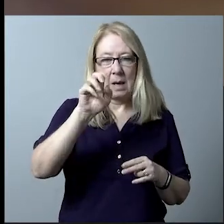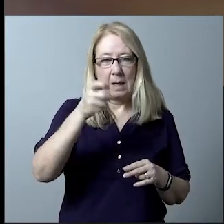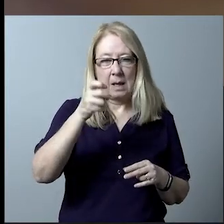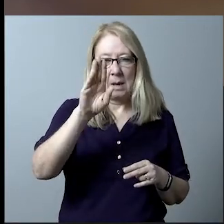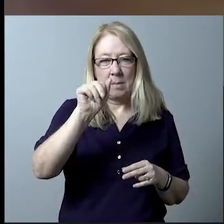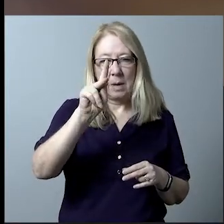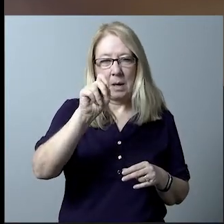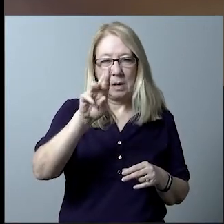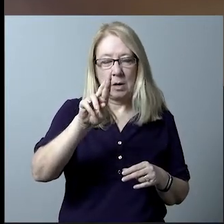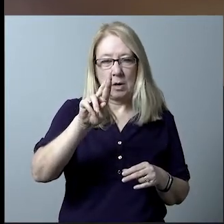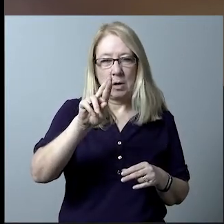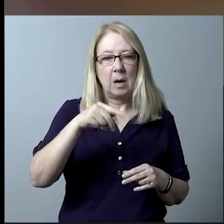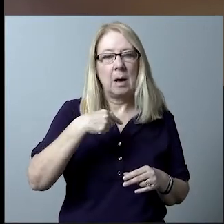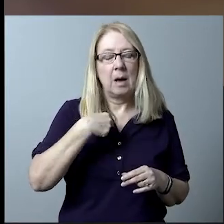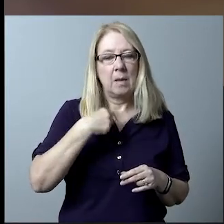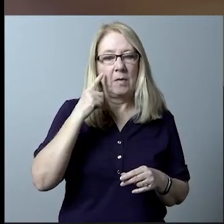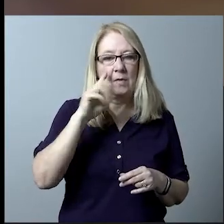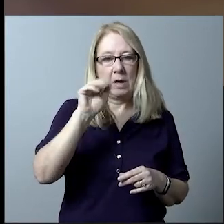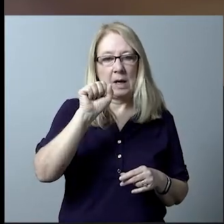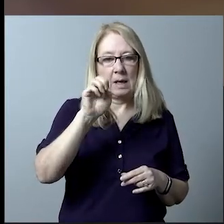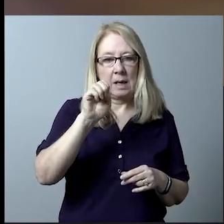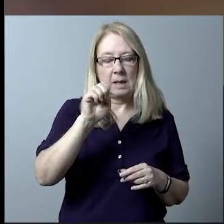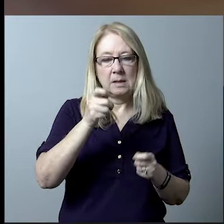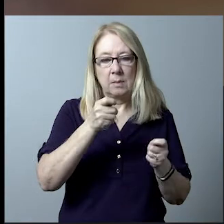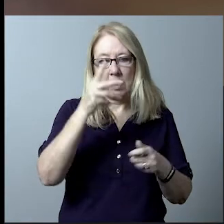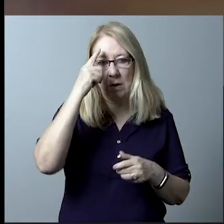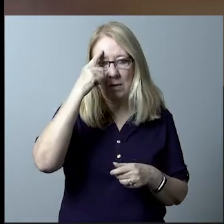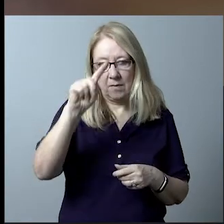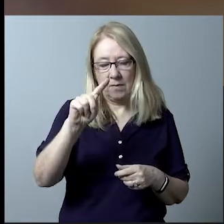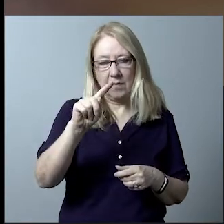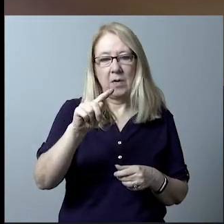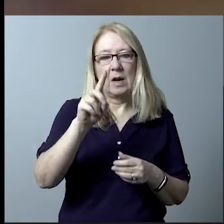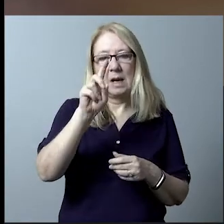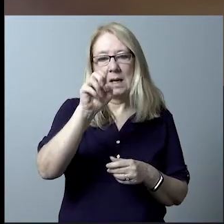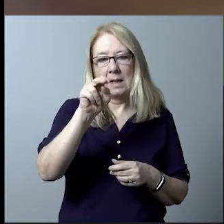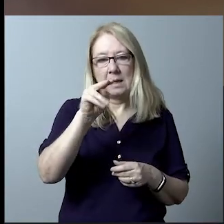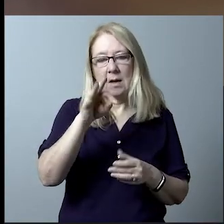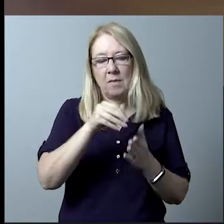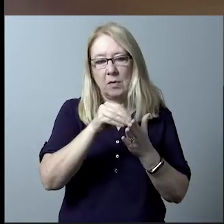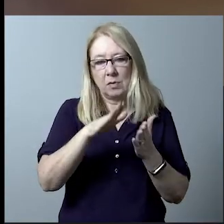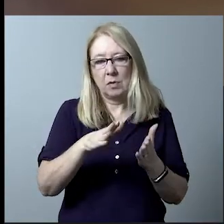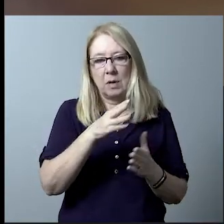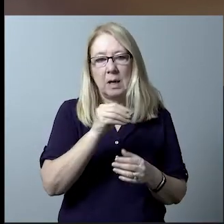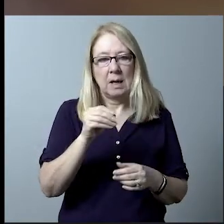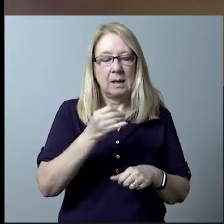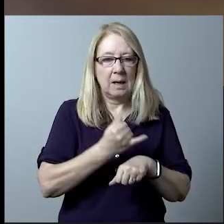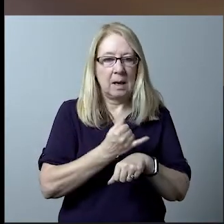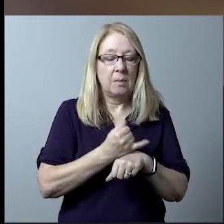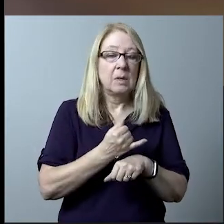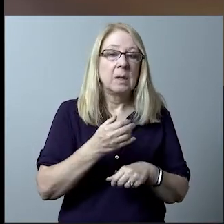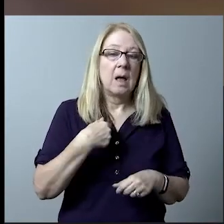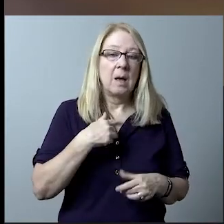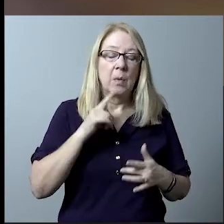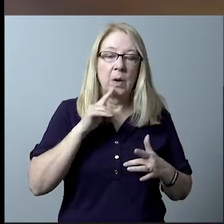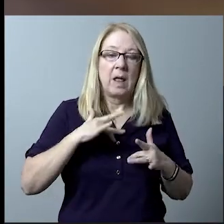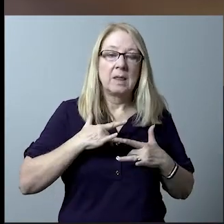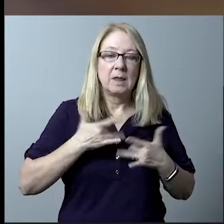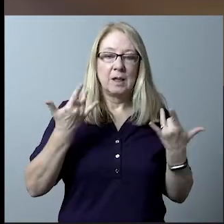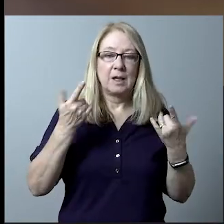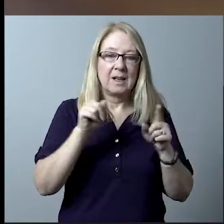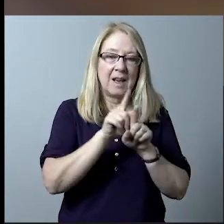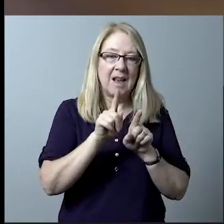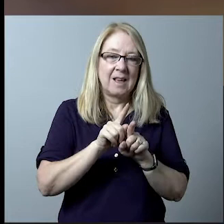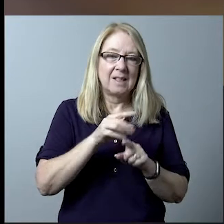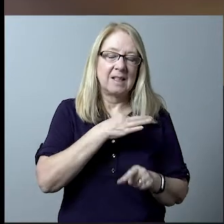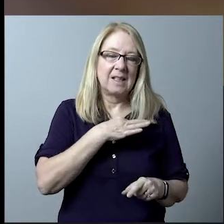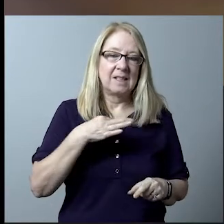As mentioned, my name is Alex Baker, and I am the case manager for the Office of the Dean of Students and the care team here on campus. And this year, I'm thrilled